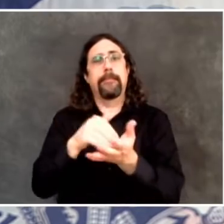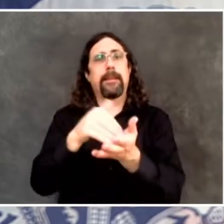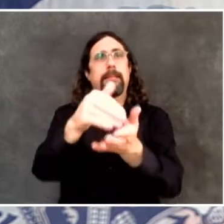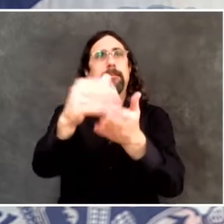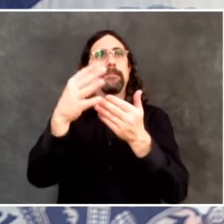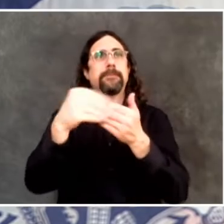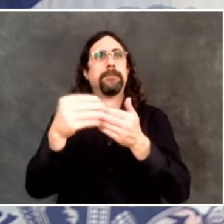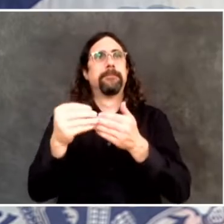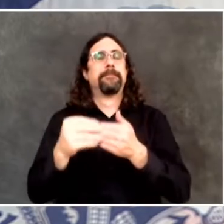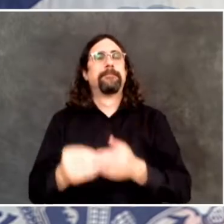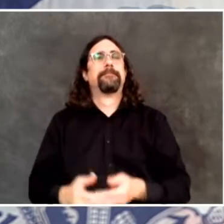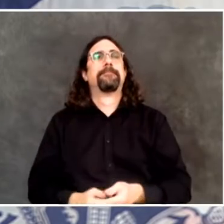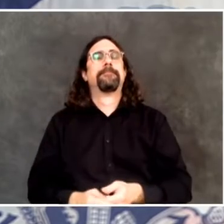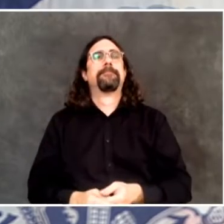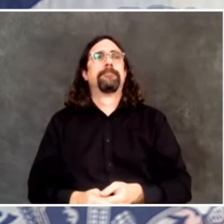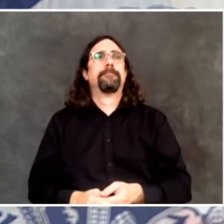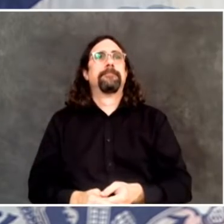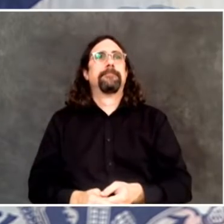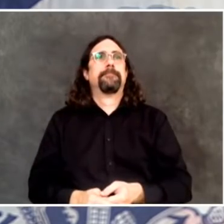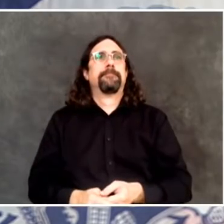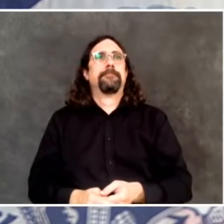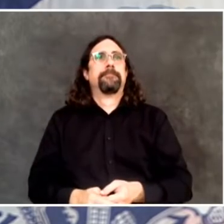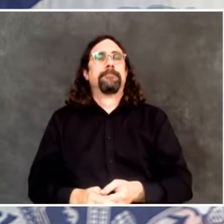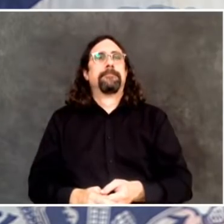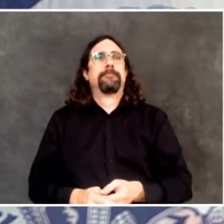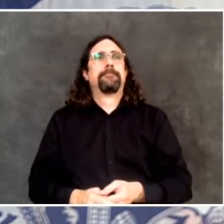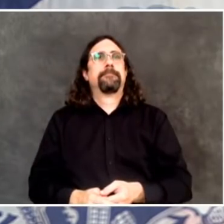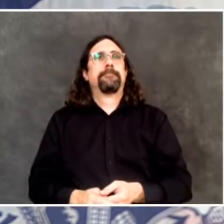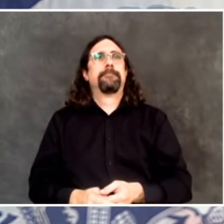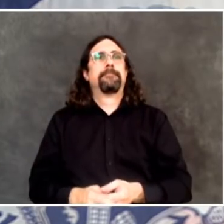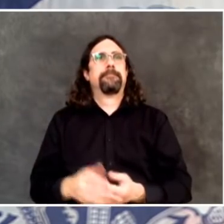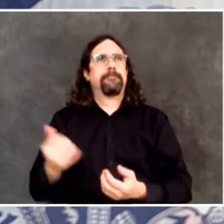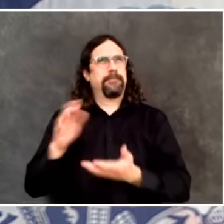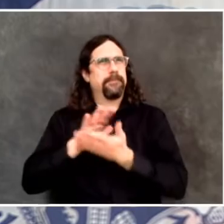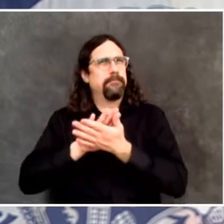Yet another heroic action by that amazing foundation.